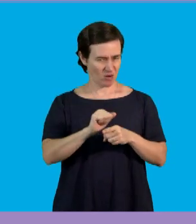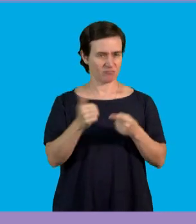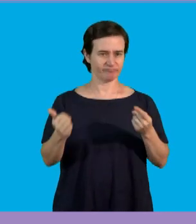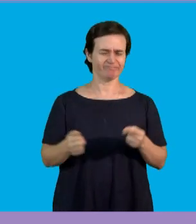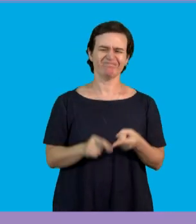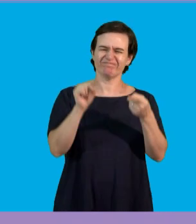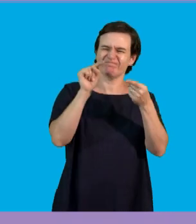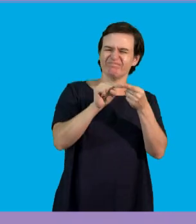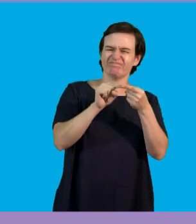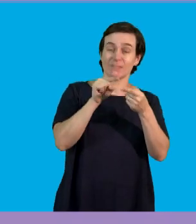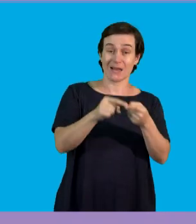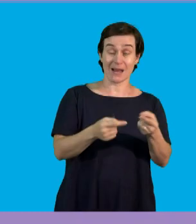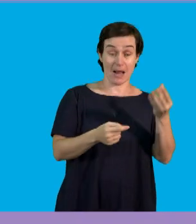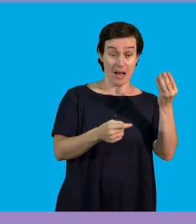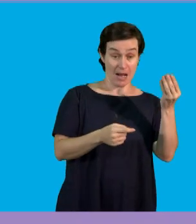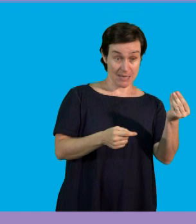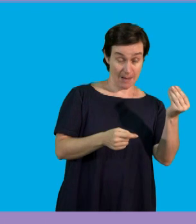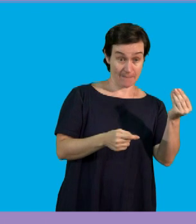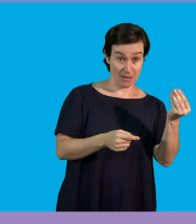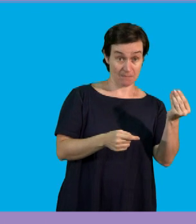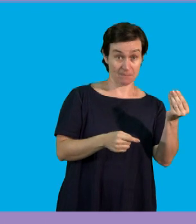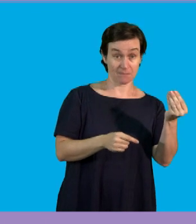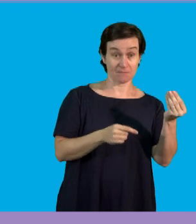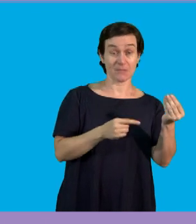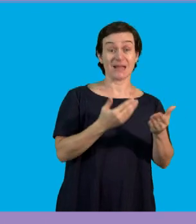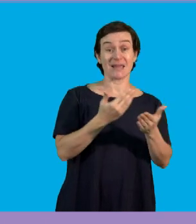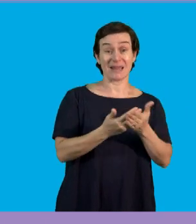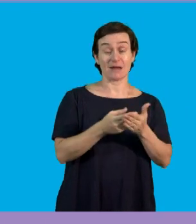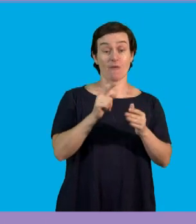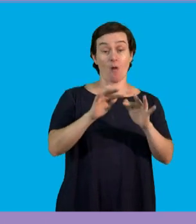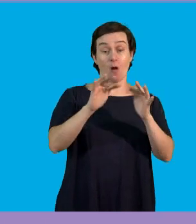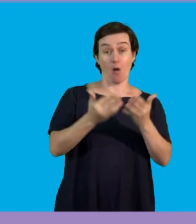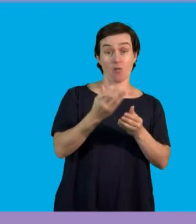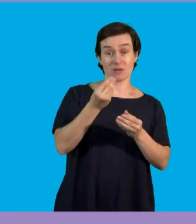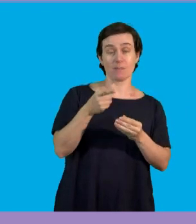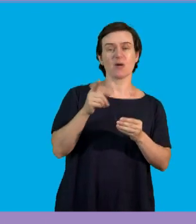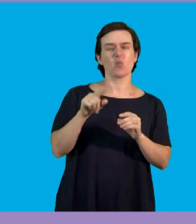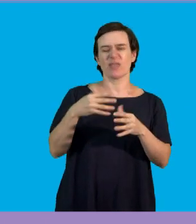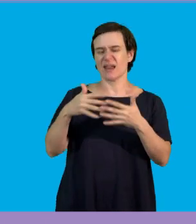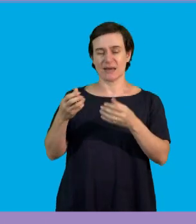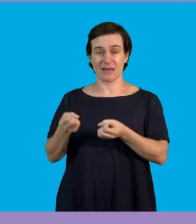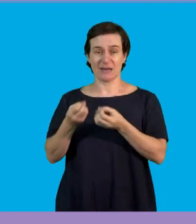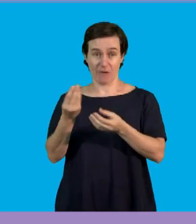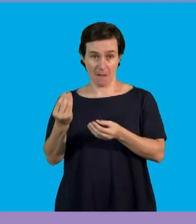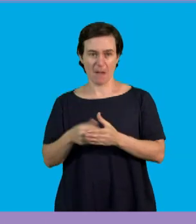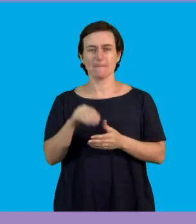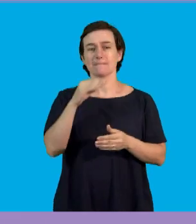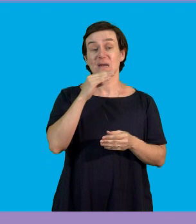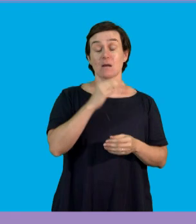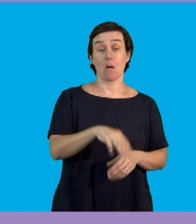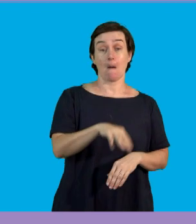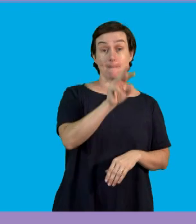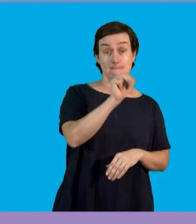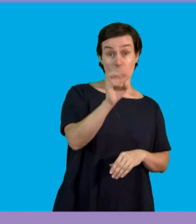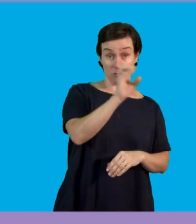Remember, multiple is a number that is a product of a given number and a whole number. For example, the multiples of 6, of which